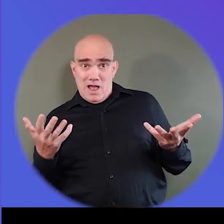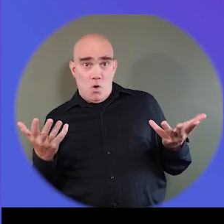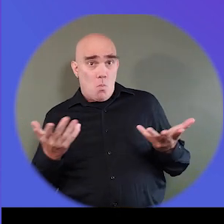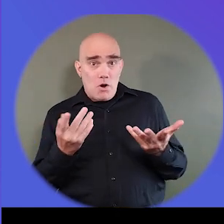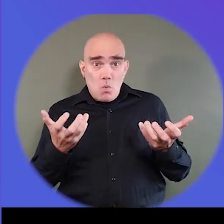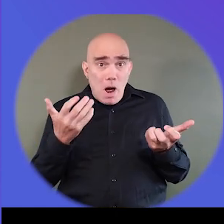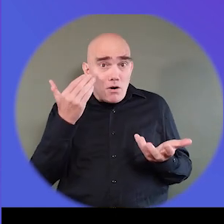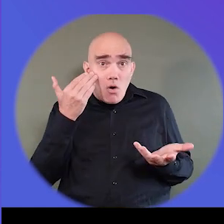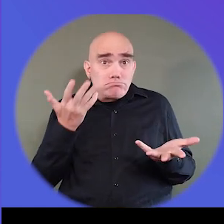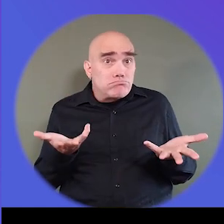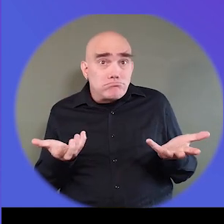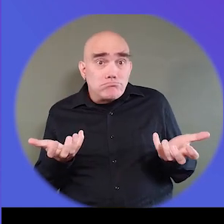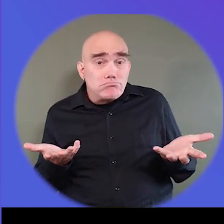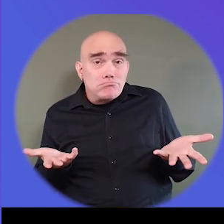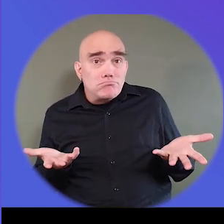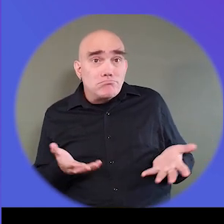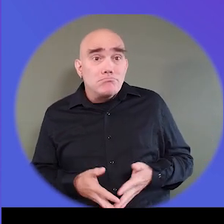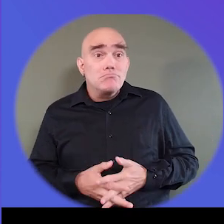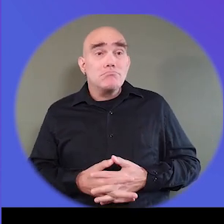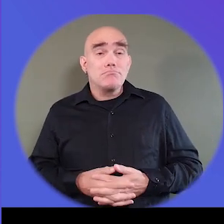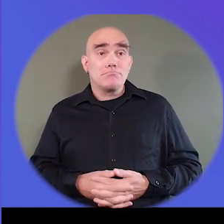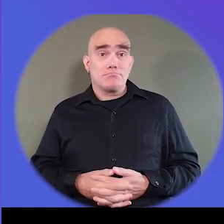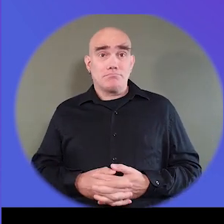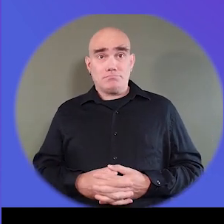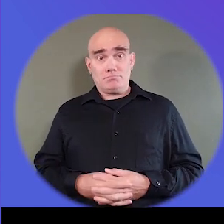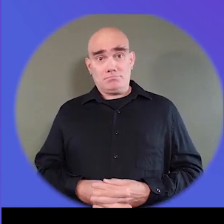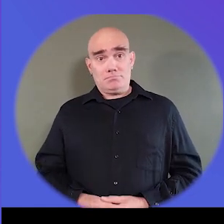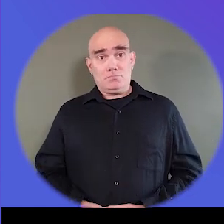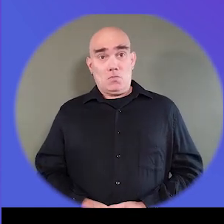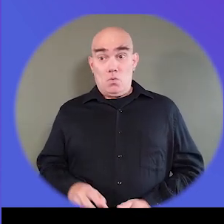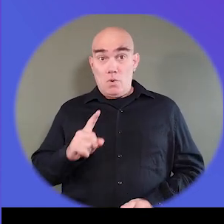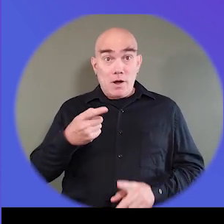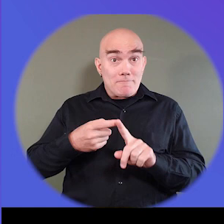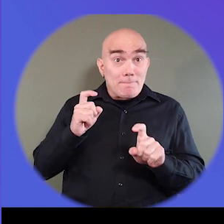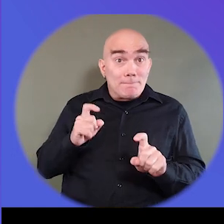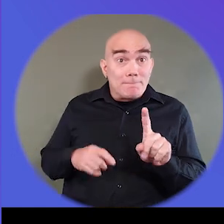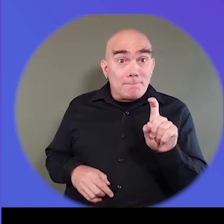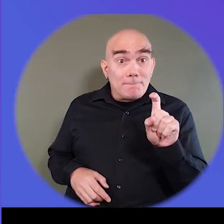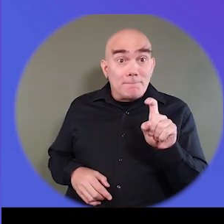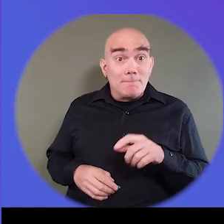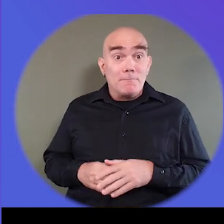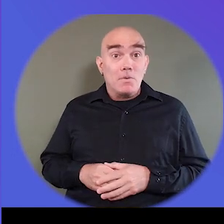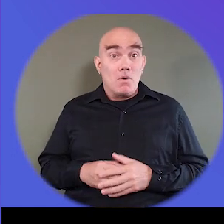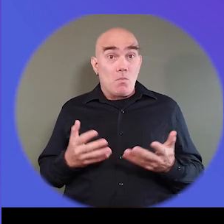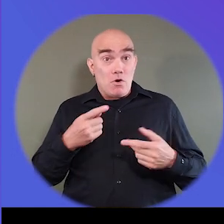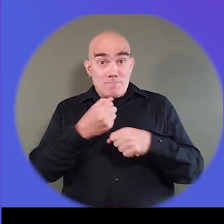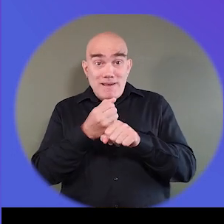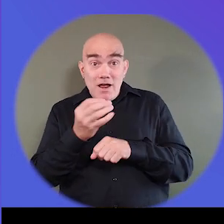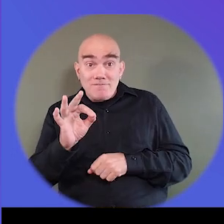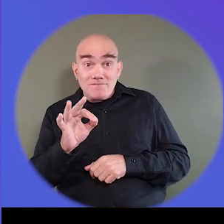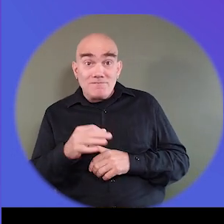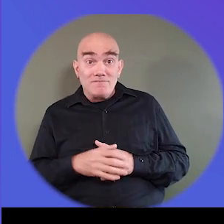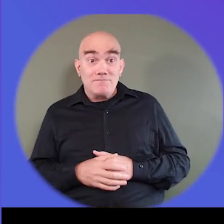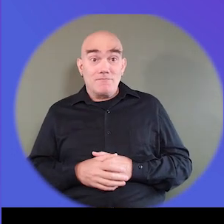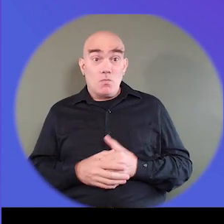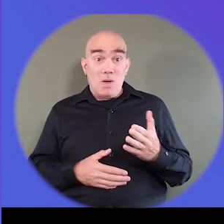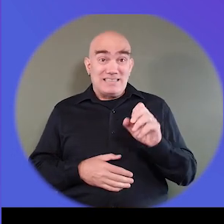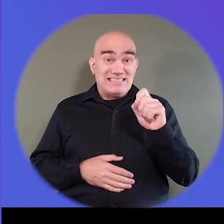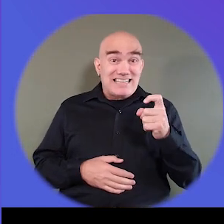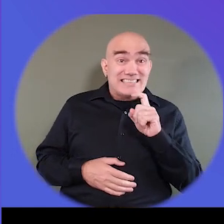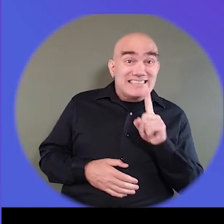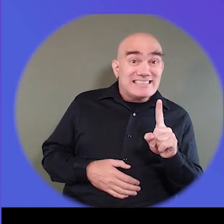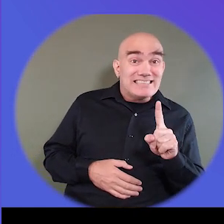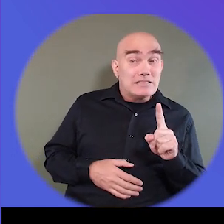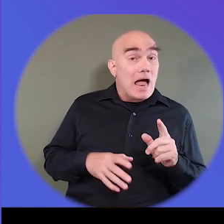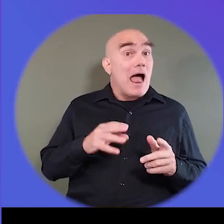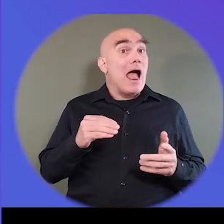Wow, what do you want to know? Where you come from, what you're made of, what